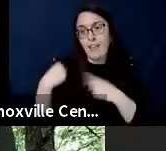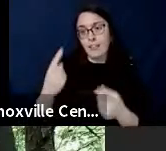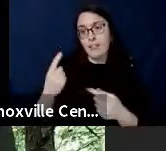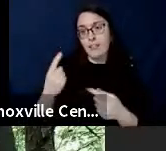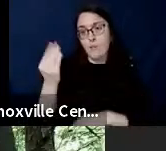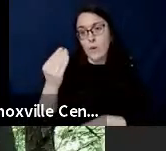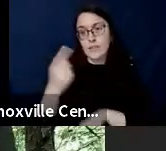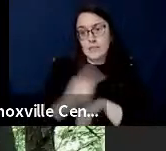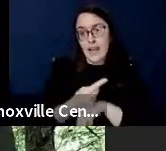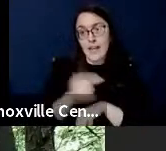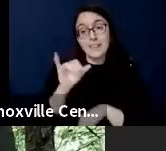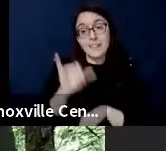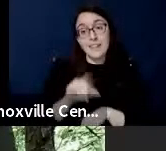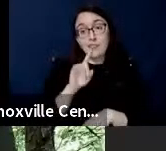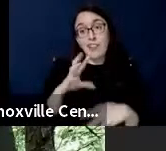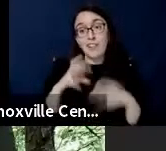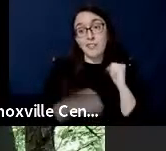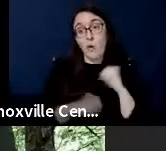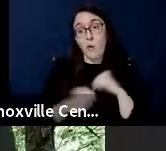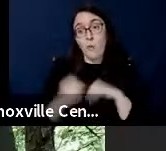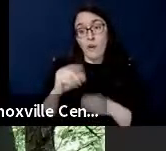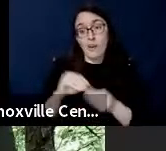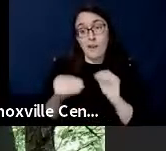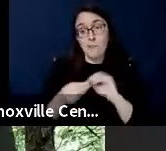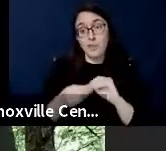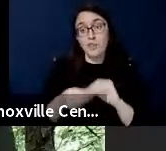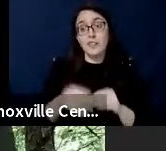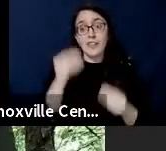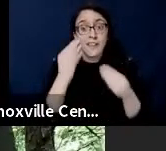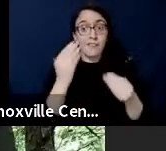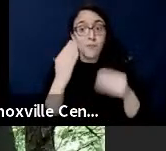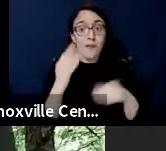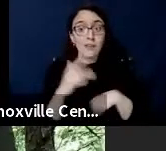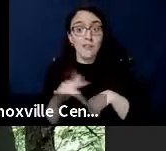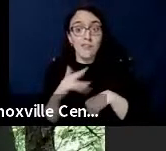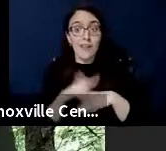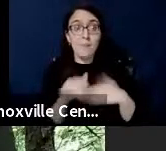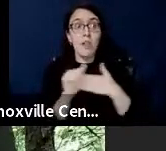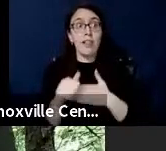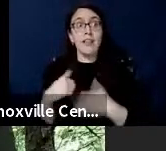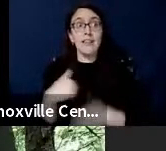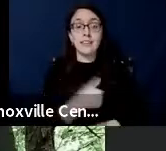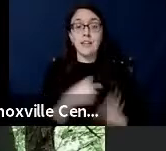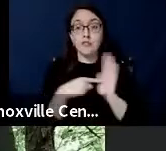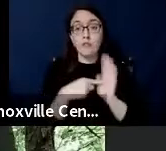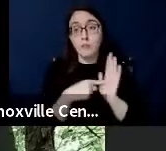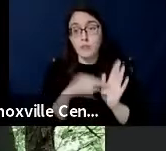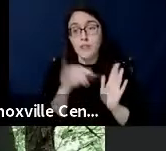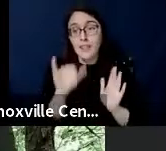days. Those are sobering numbers. The information available leads us to represent this benchmark as red.